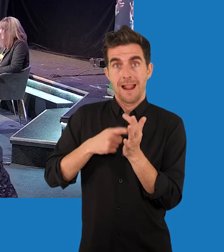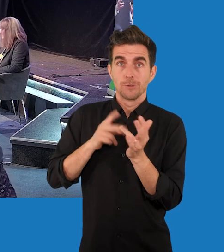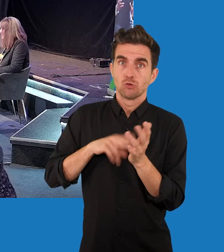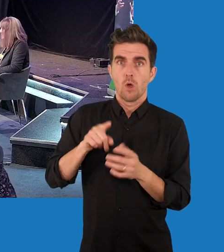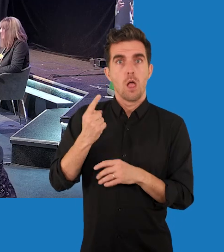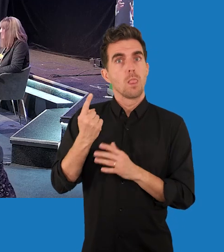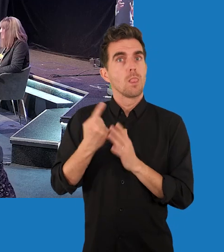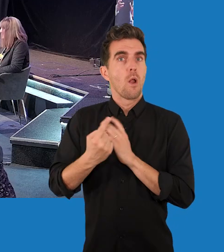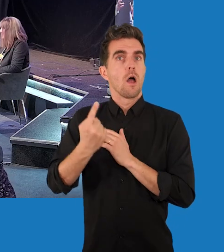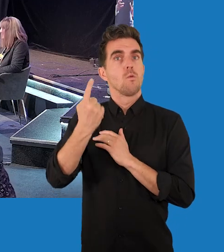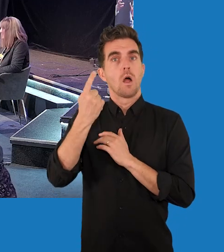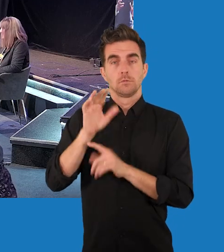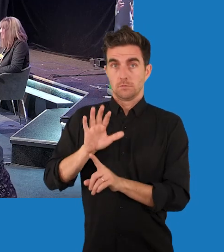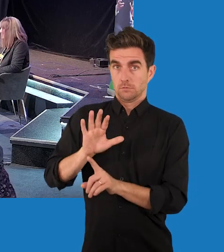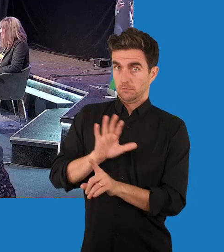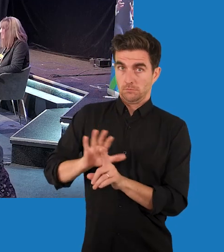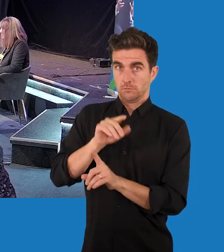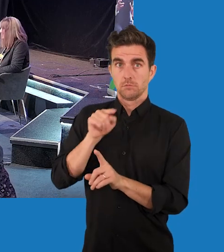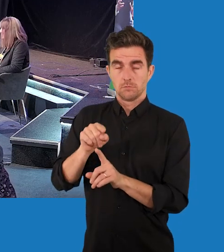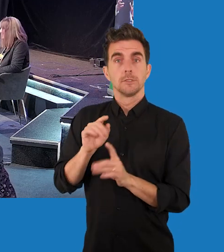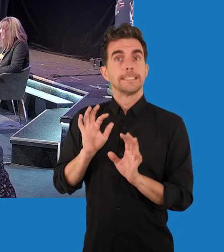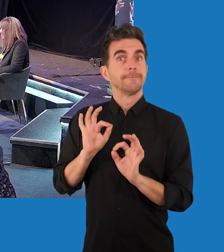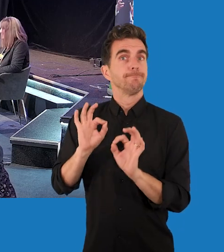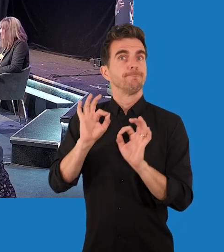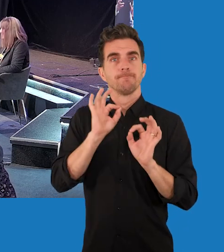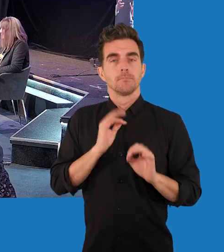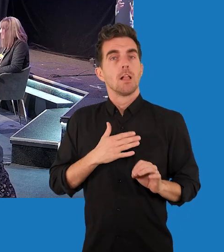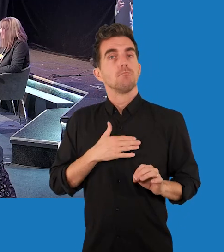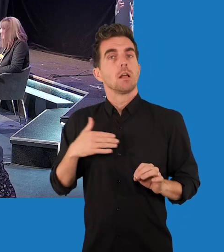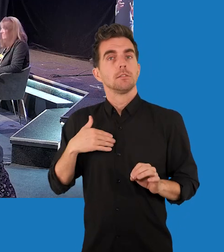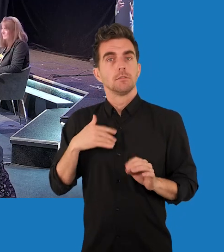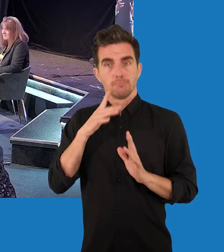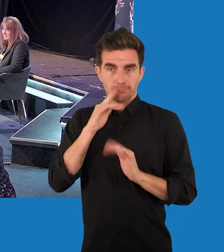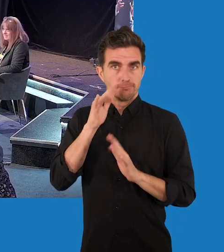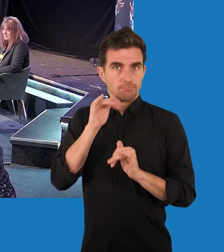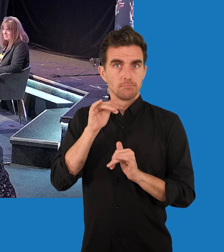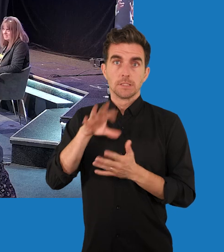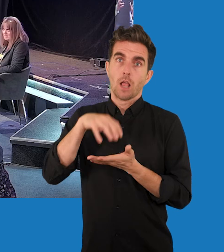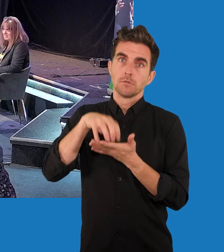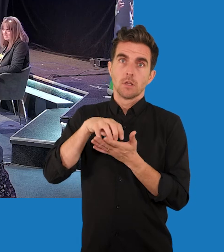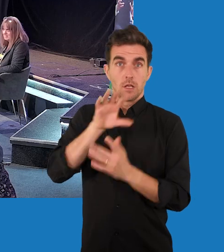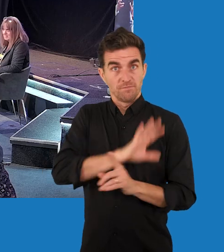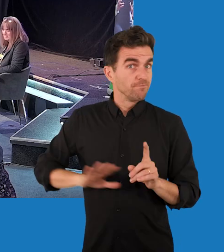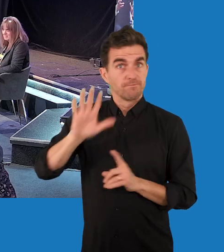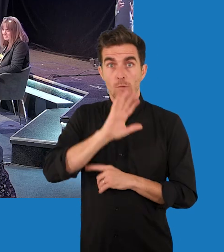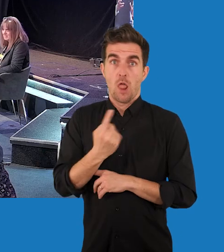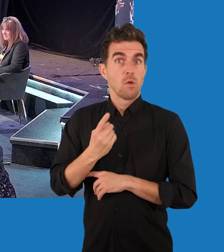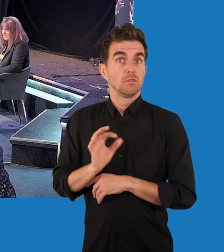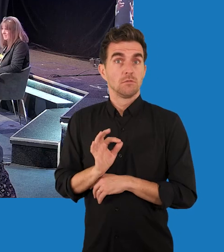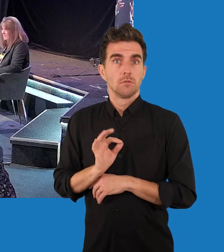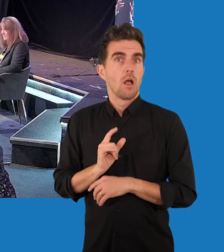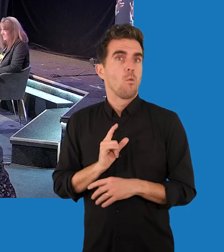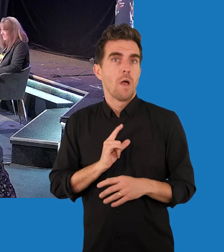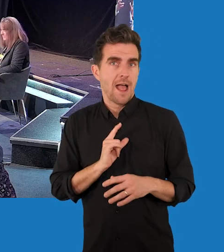that we share, that Merton is the only borough without a breast screening centre in southwest